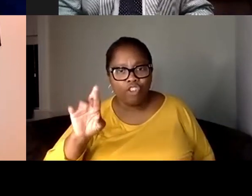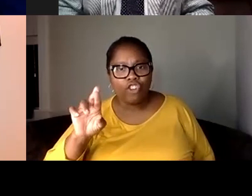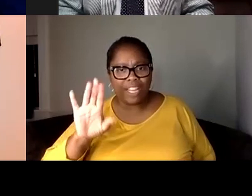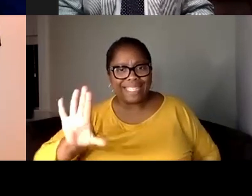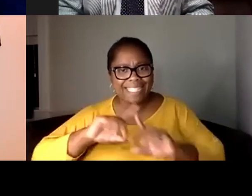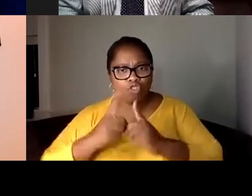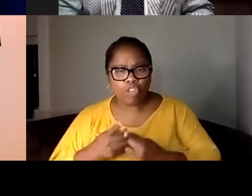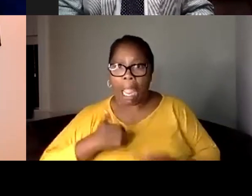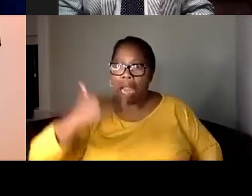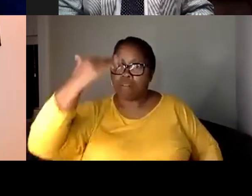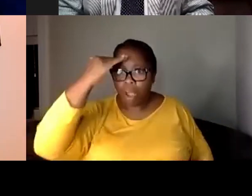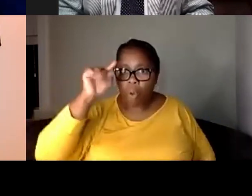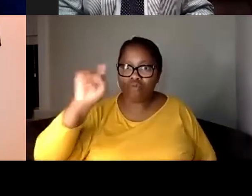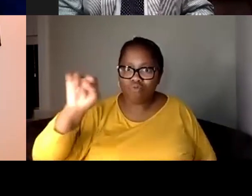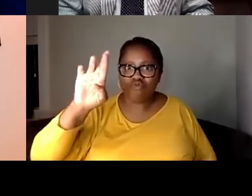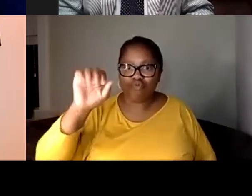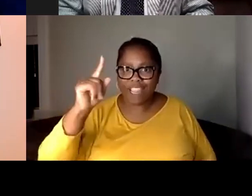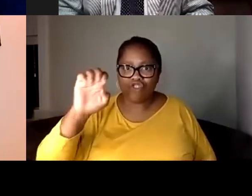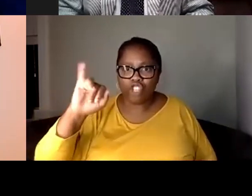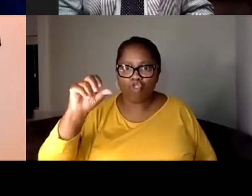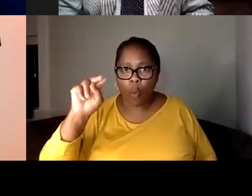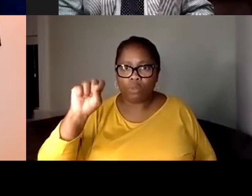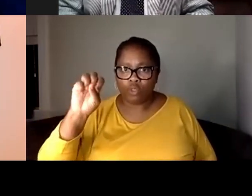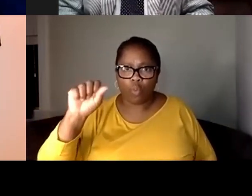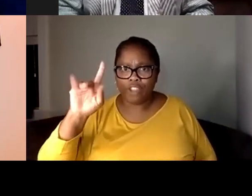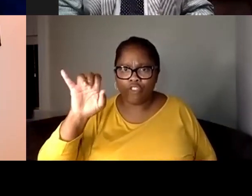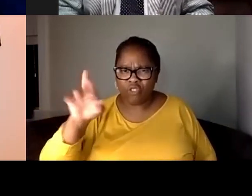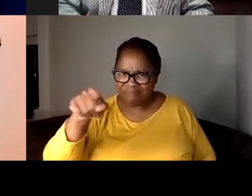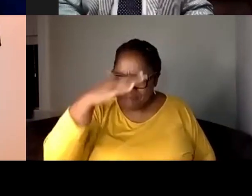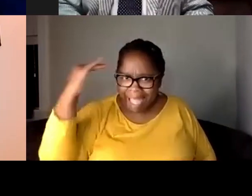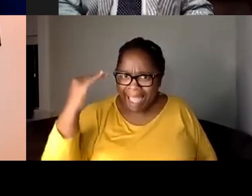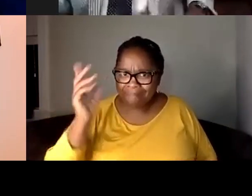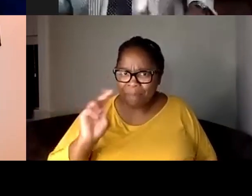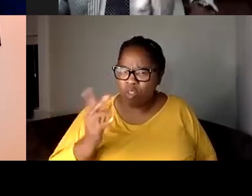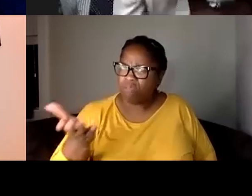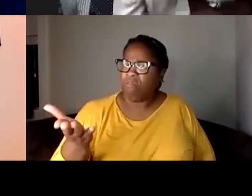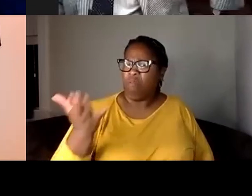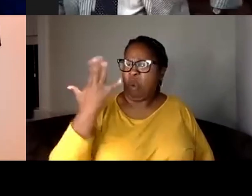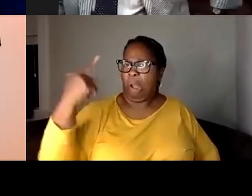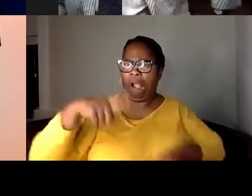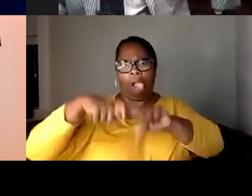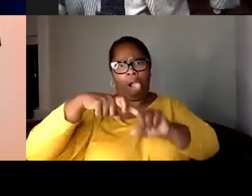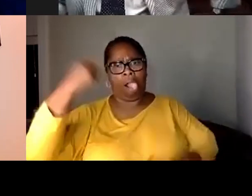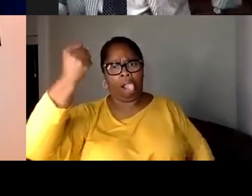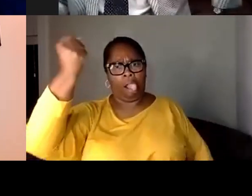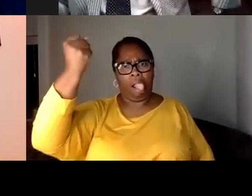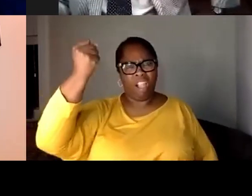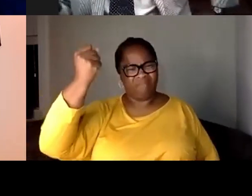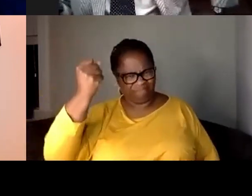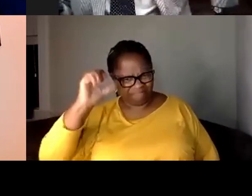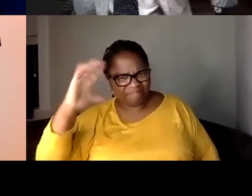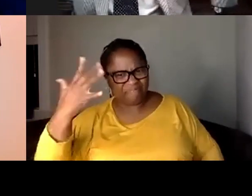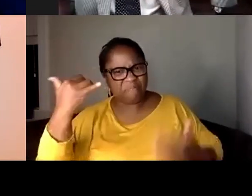Black legislators. What's happening? It seems to me that political games are being played. I